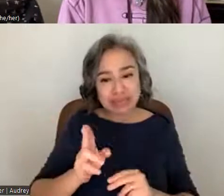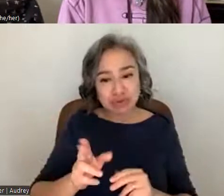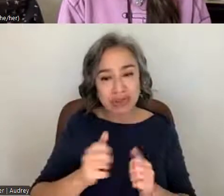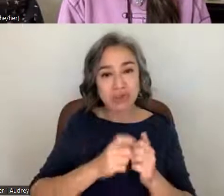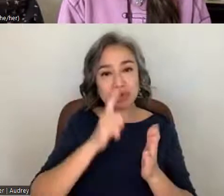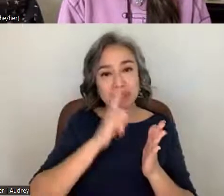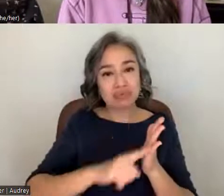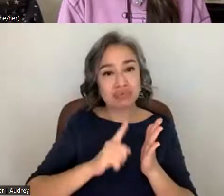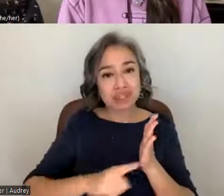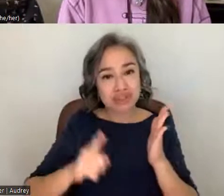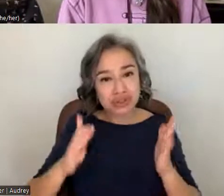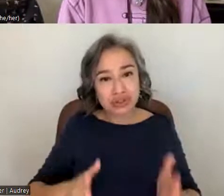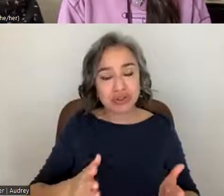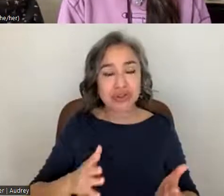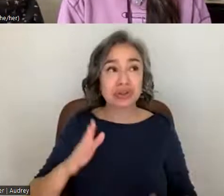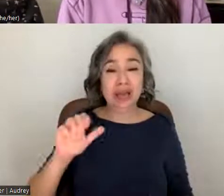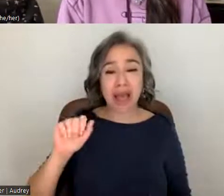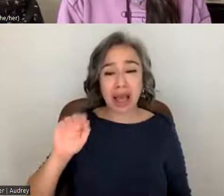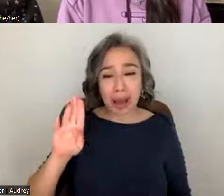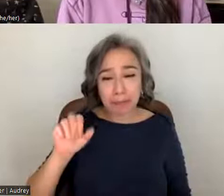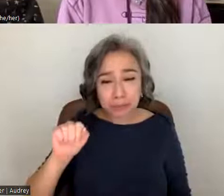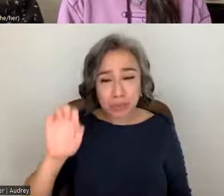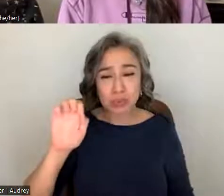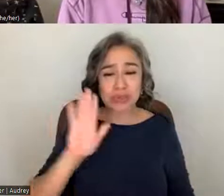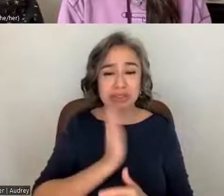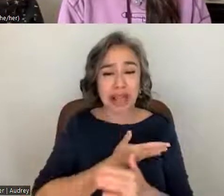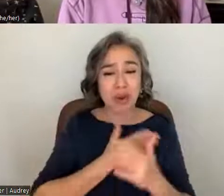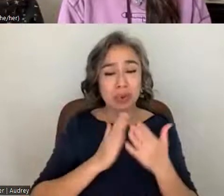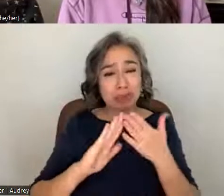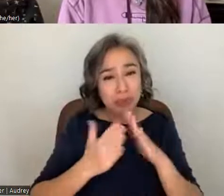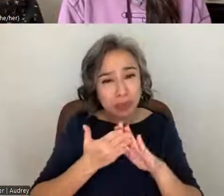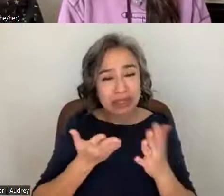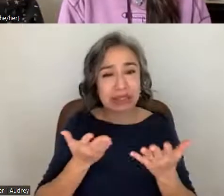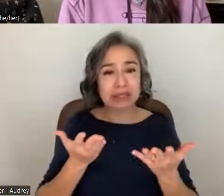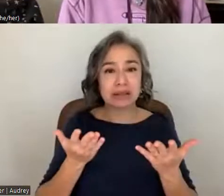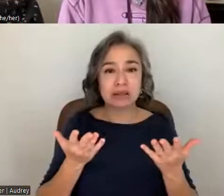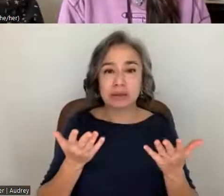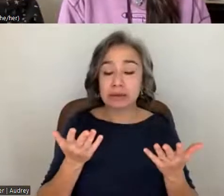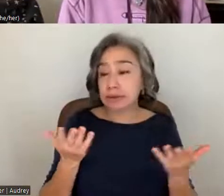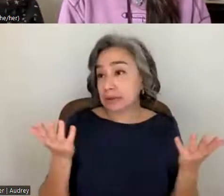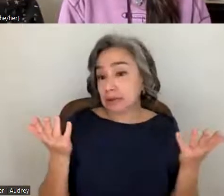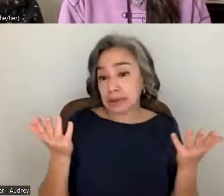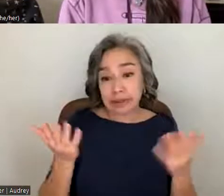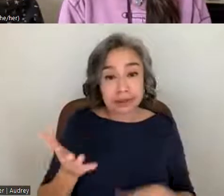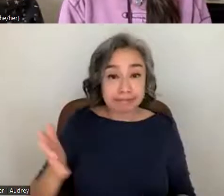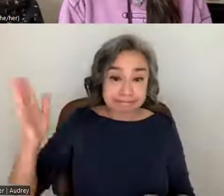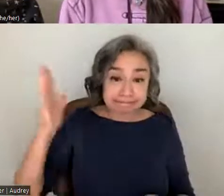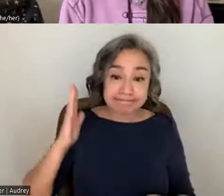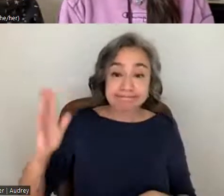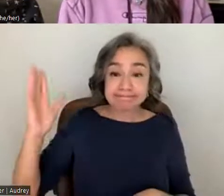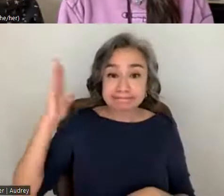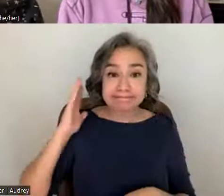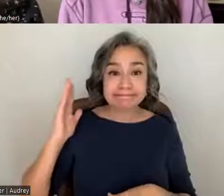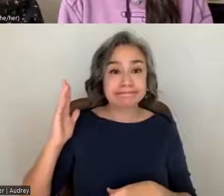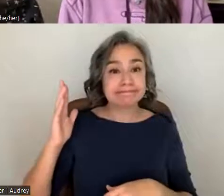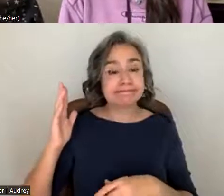and the abuse of our communities, whether it be the old time, barrel